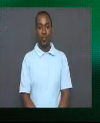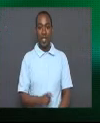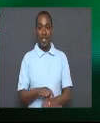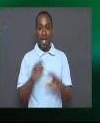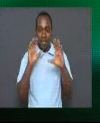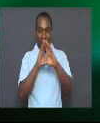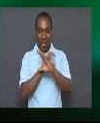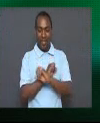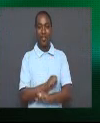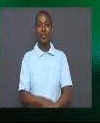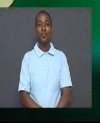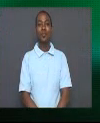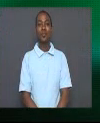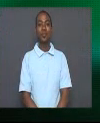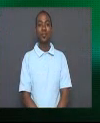Time's up.